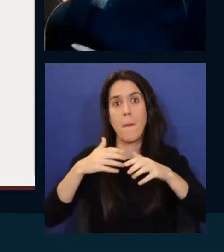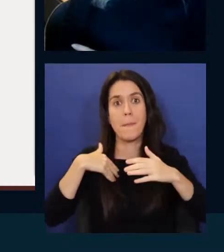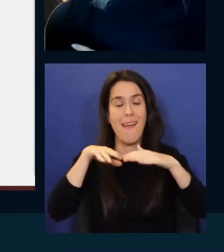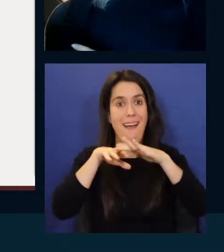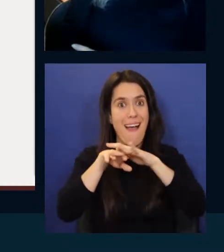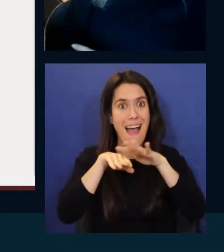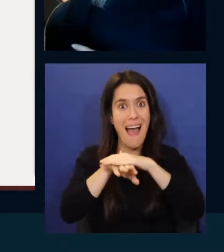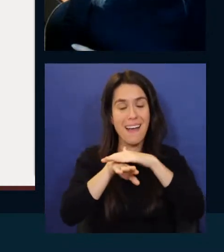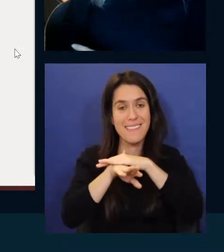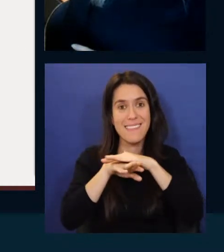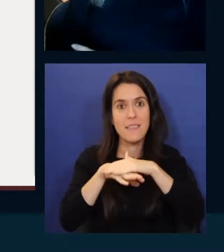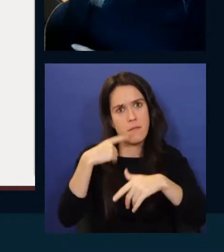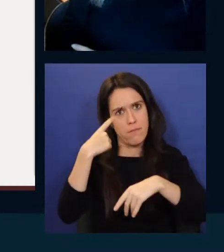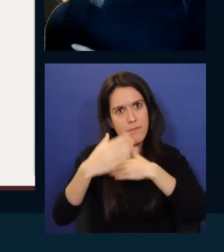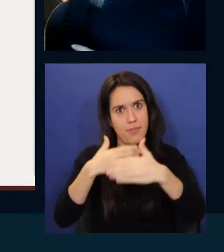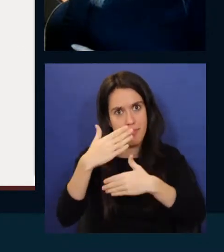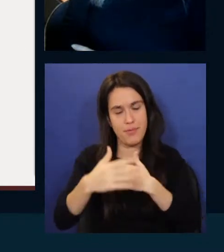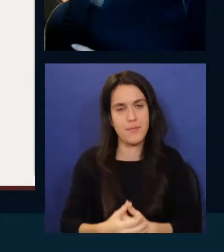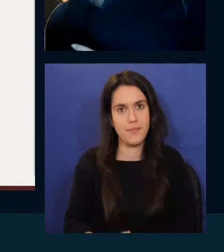in this case.